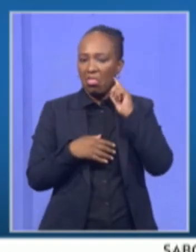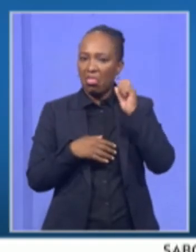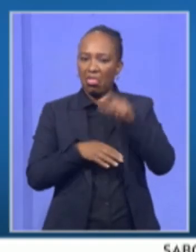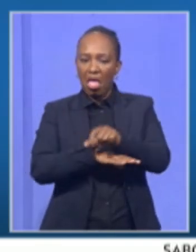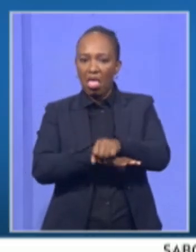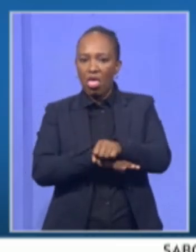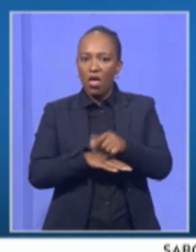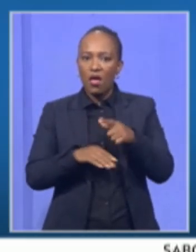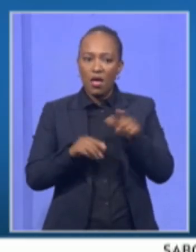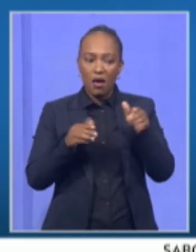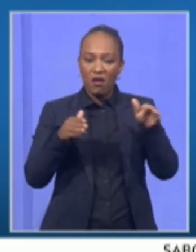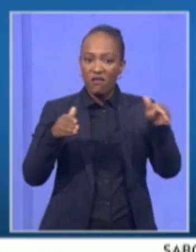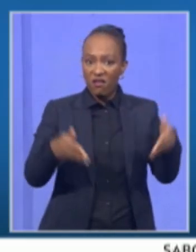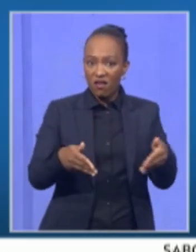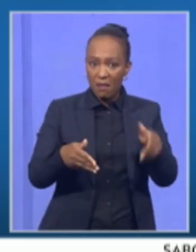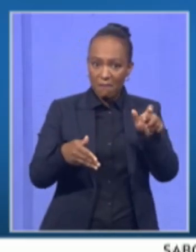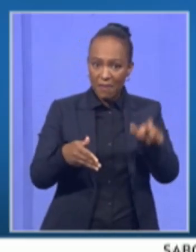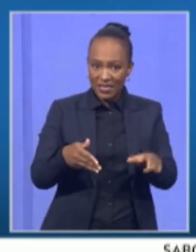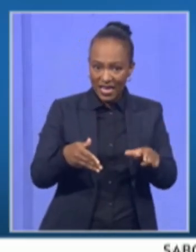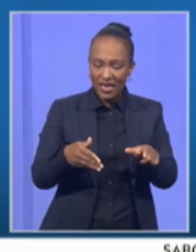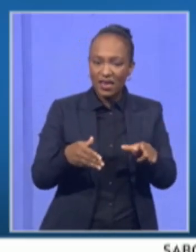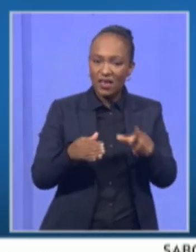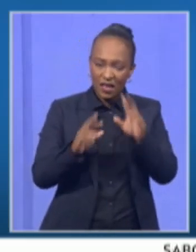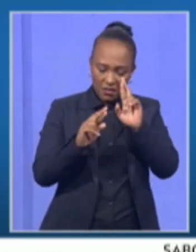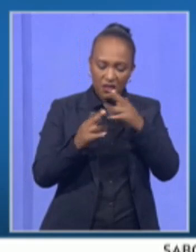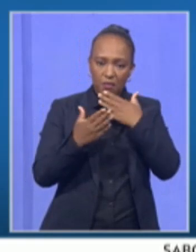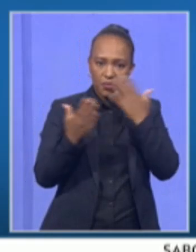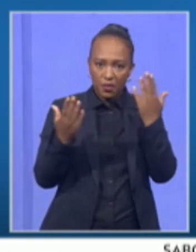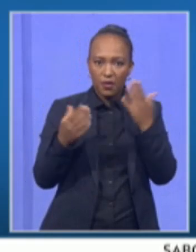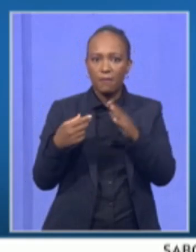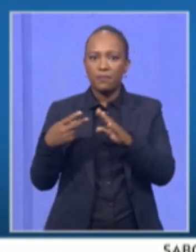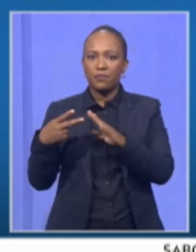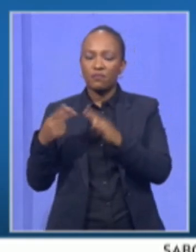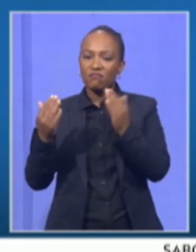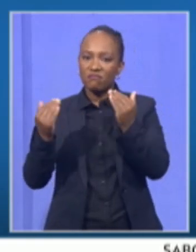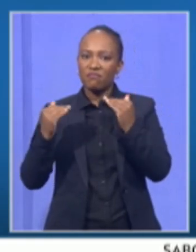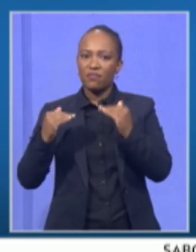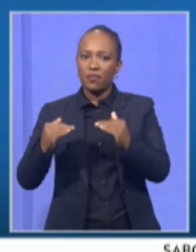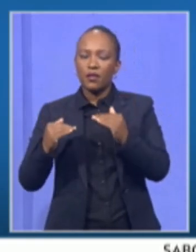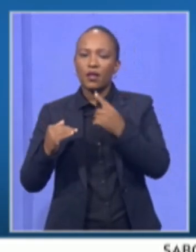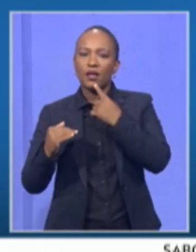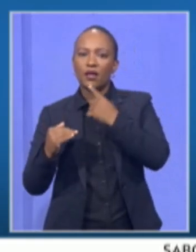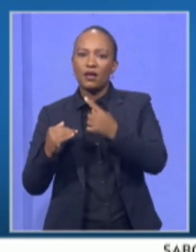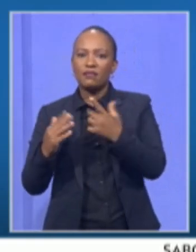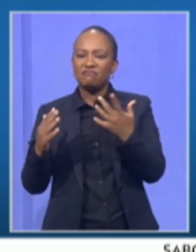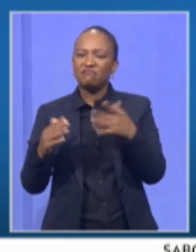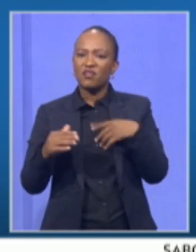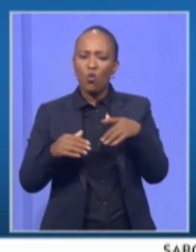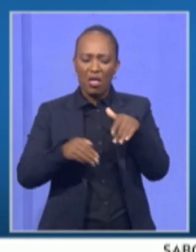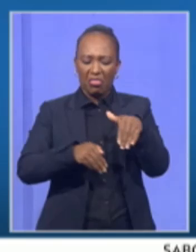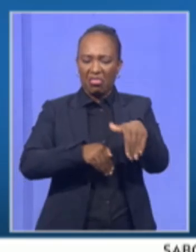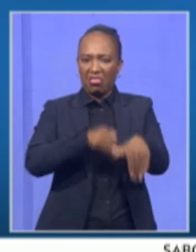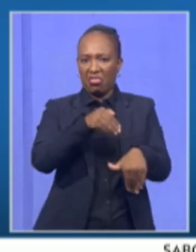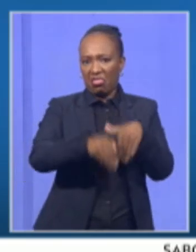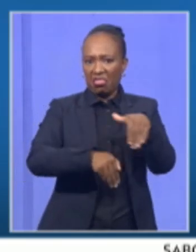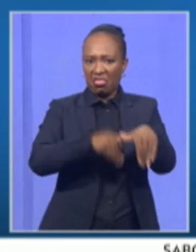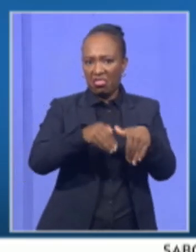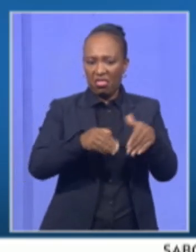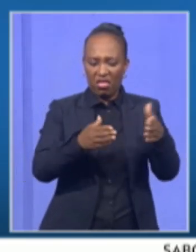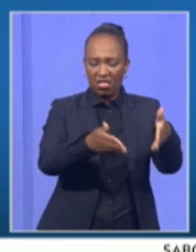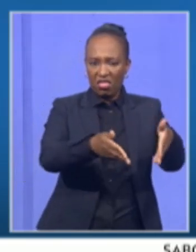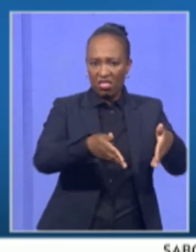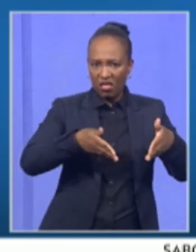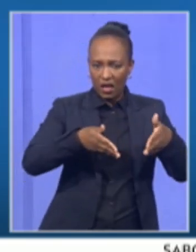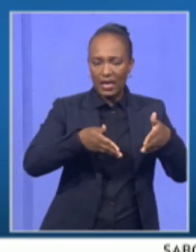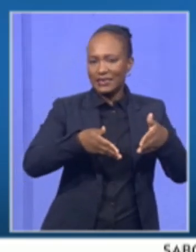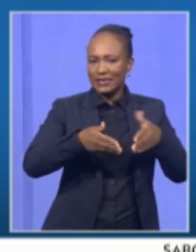hlomphiwa. Sekgorane tšhao ke yena gore go epololwa ga mabitla ke bona e le go hloka hlompho, e tloga e le lenyatšo le legolo